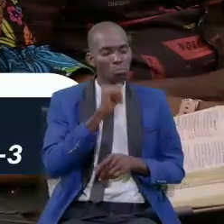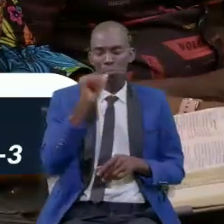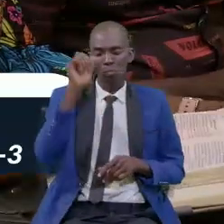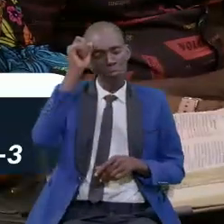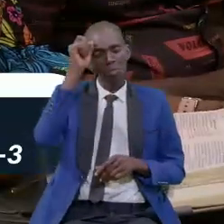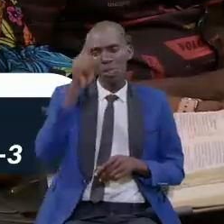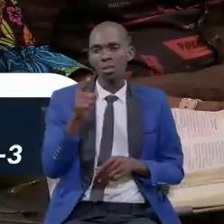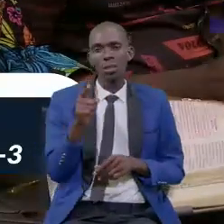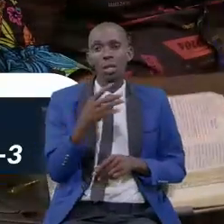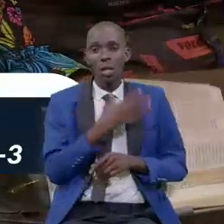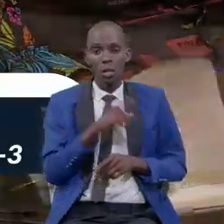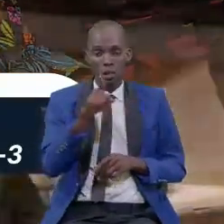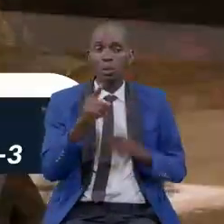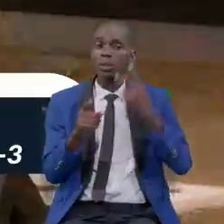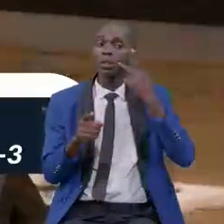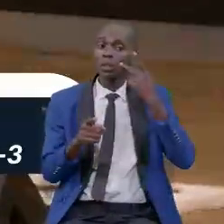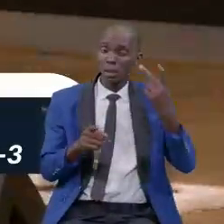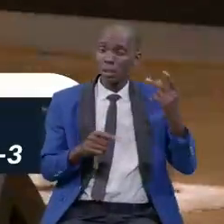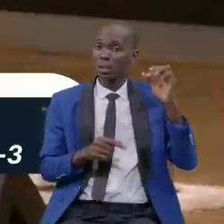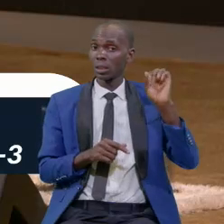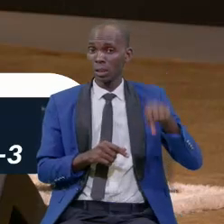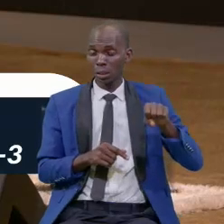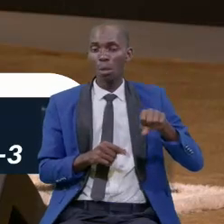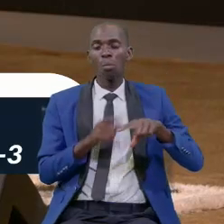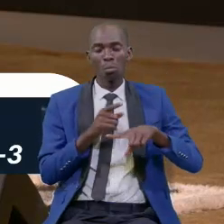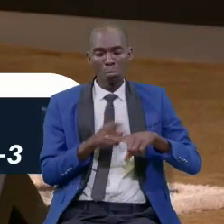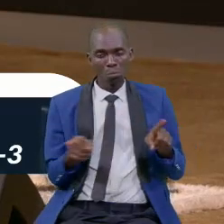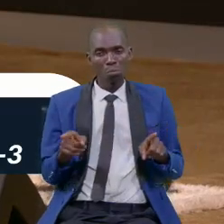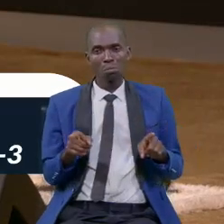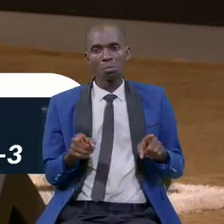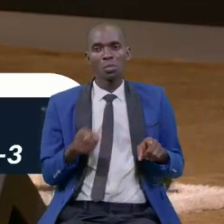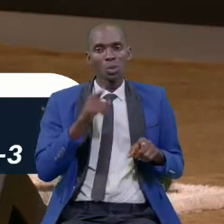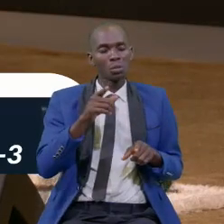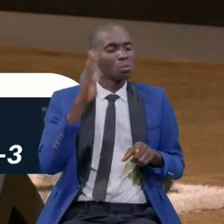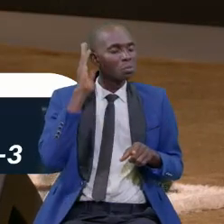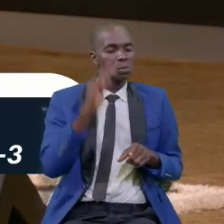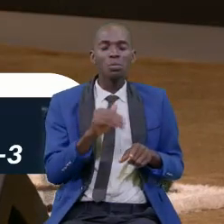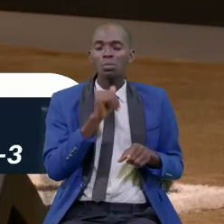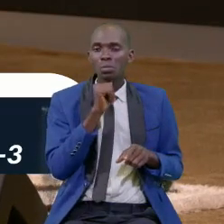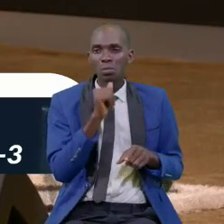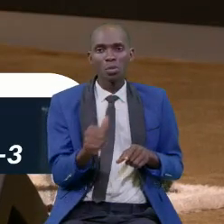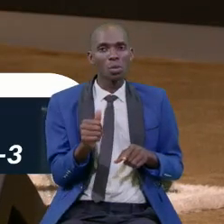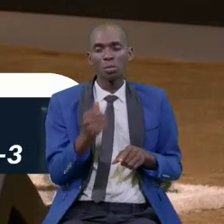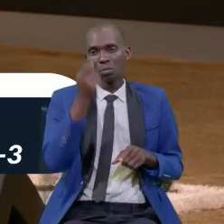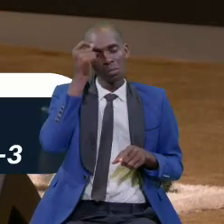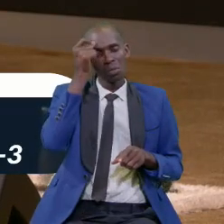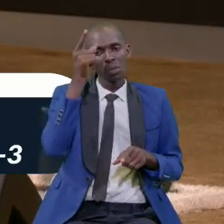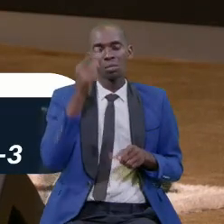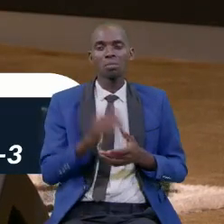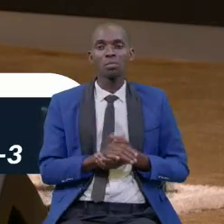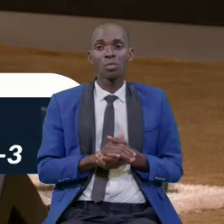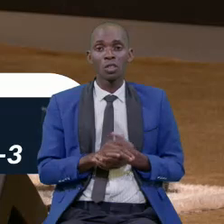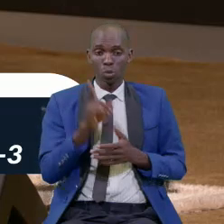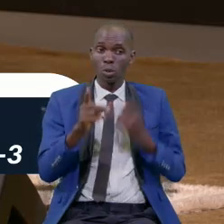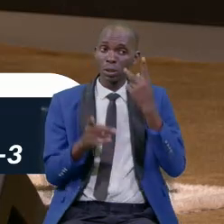understand, and seeing ye shall see and shall not perceive. You